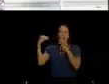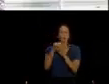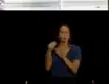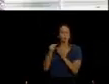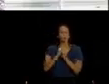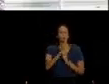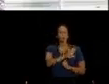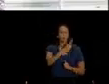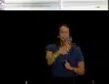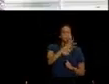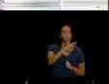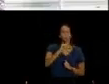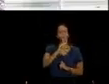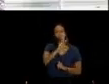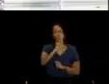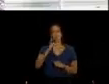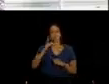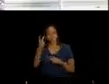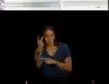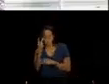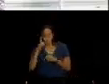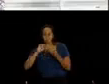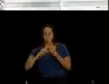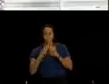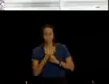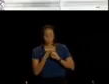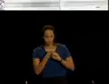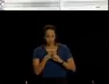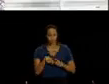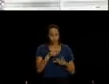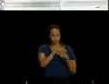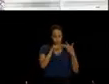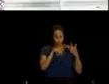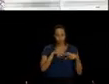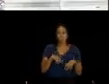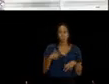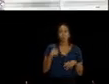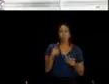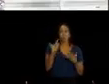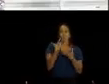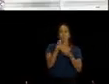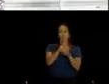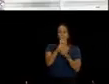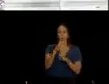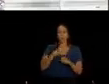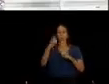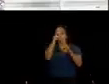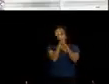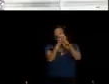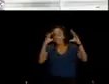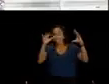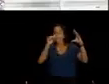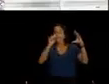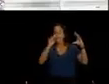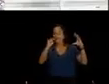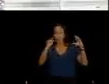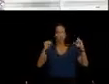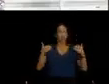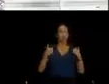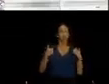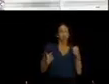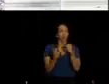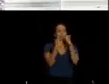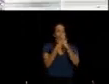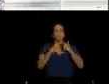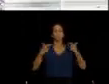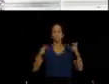best friends. And I wanted to make sure that I pictured Sam having a big community of people who love her. Because